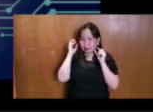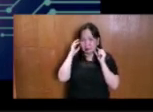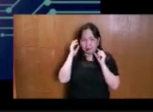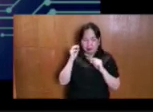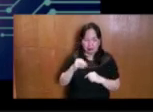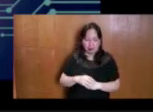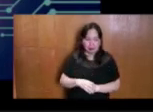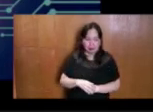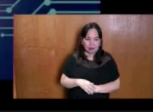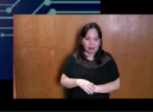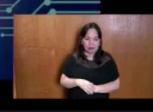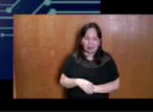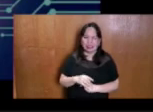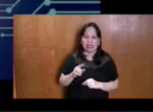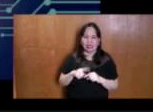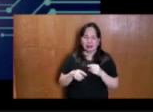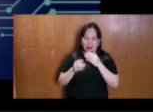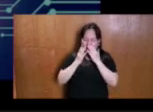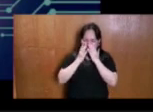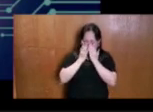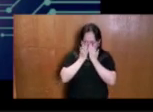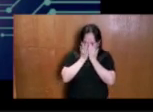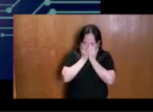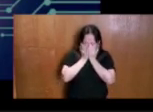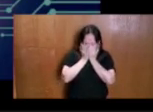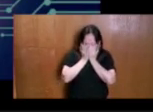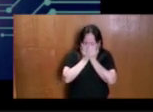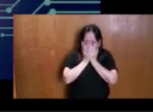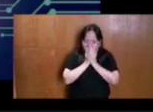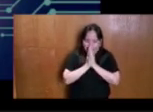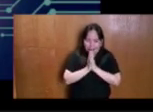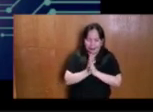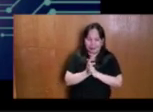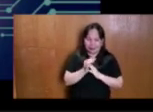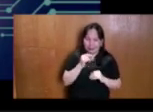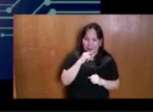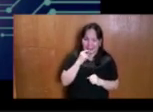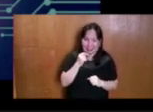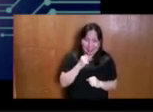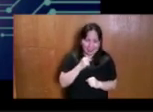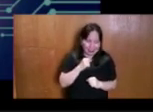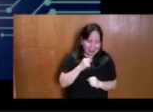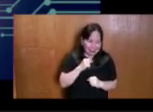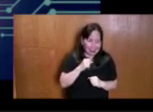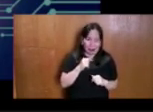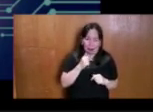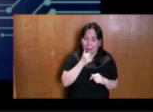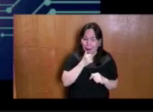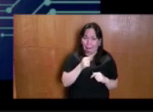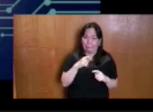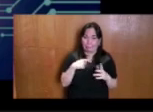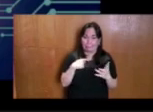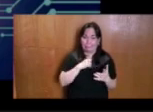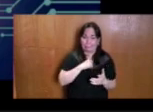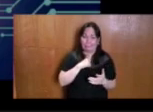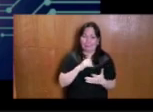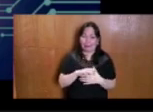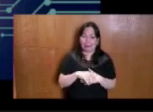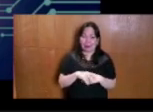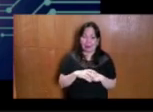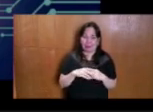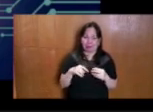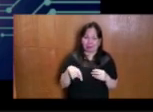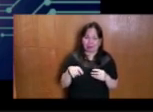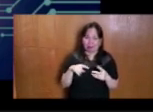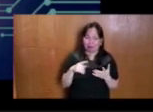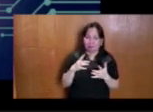because I won't be able to discuss in details the principle. It's been a result of debates. We had so many sessions